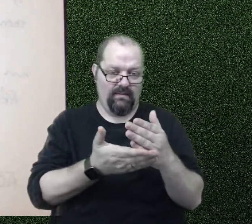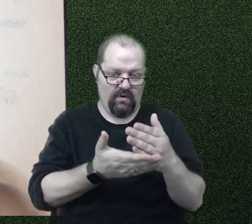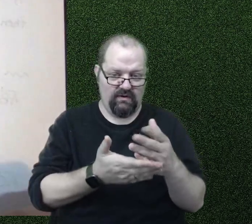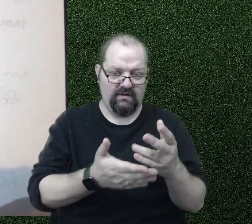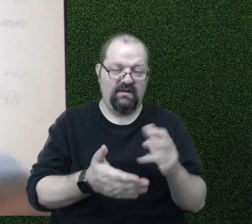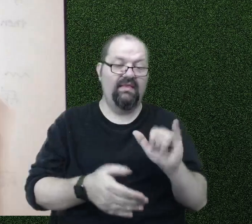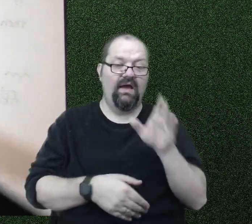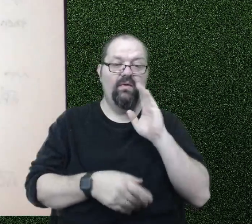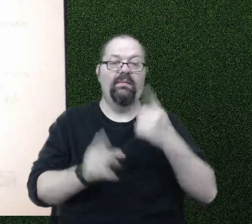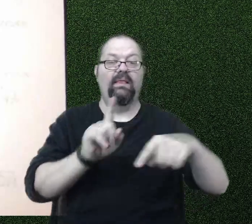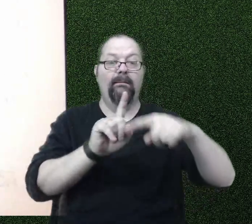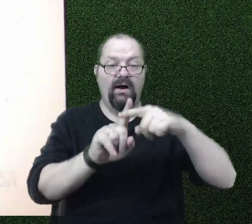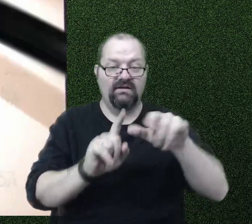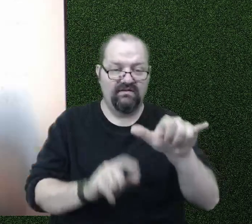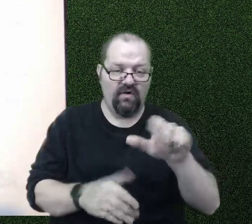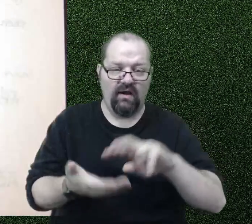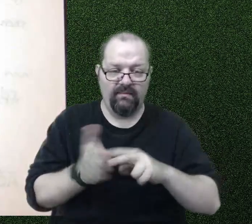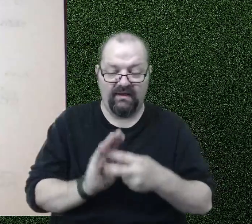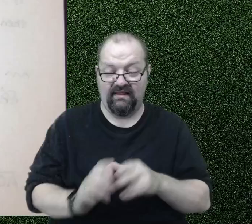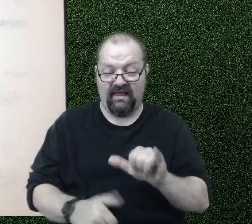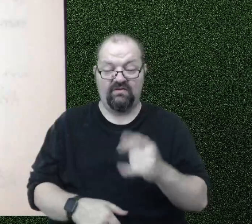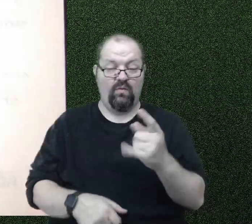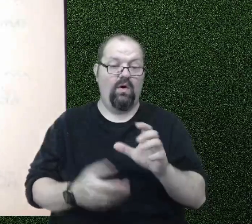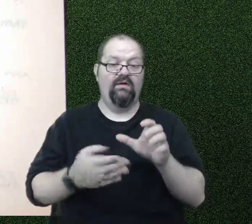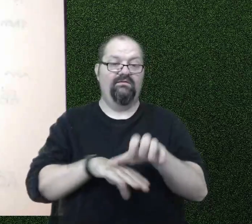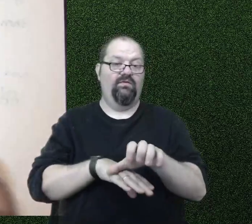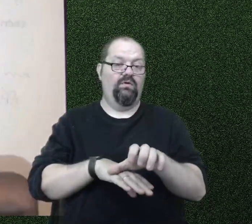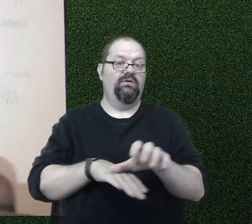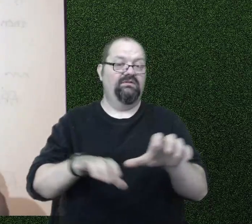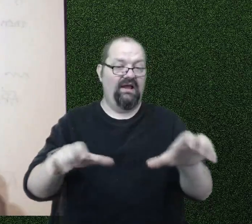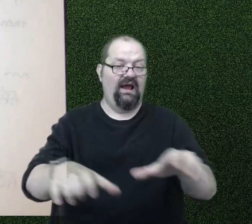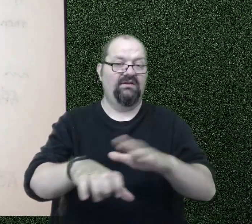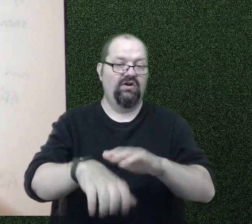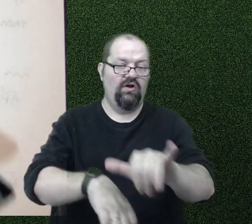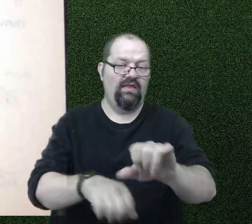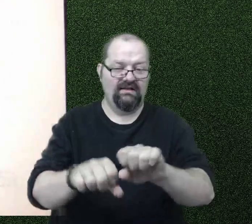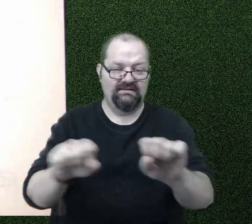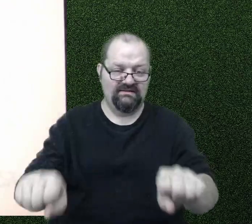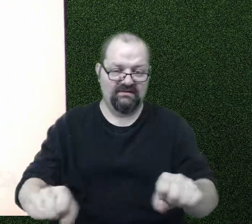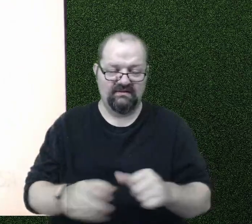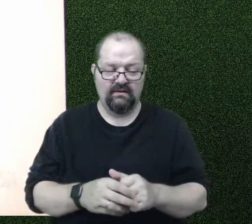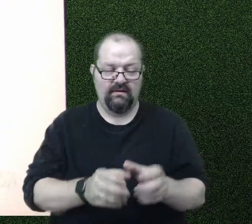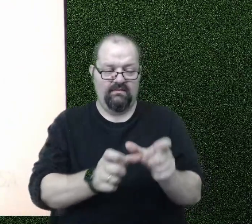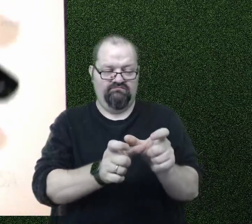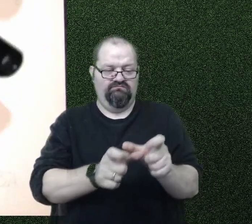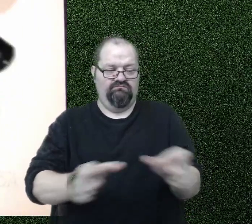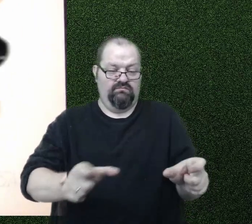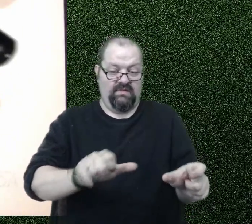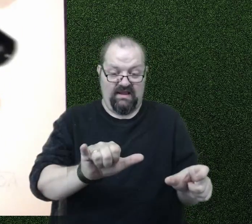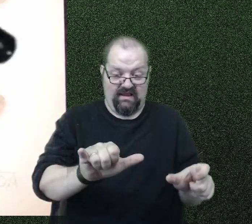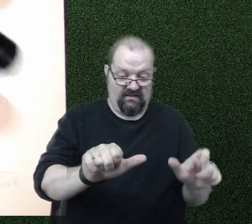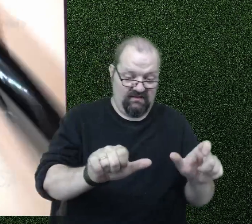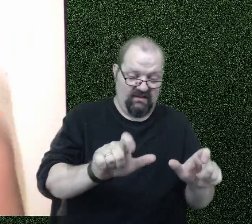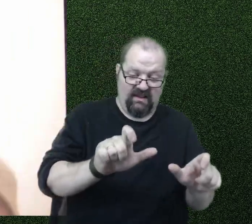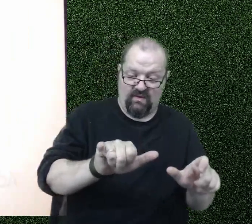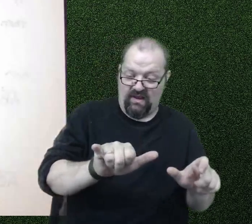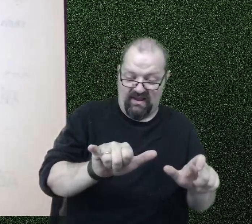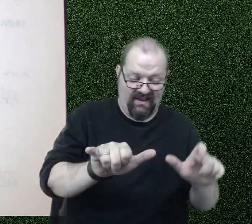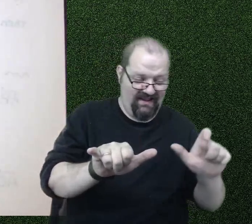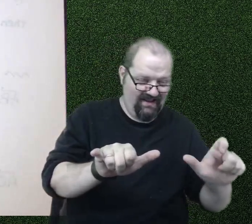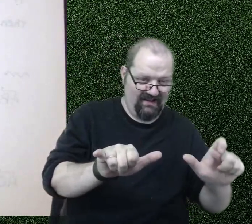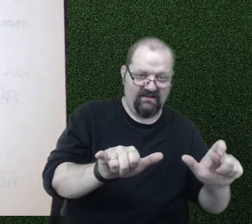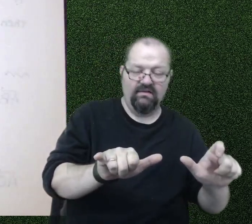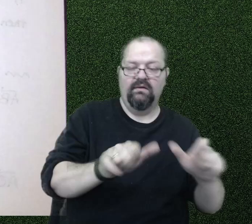direction. That's one force acting on the system, broken up into its component parts, the magnitude times cosine and the magnitude